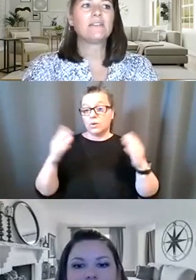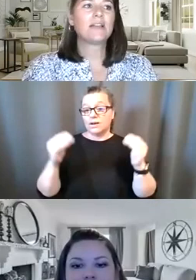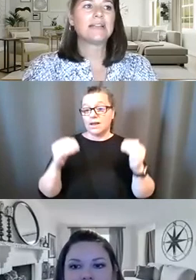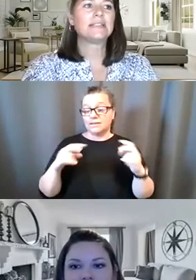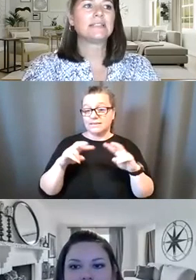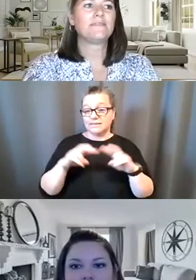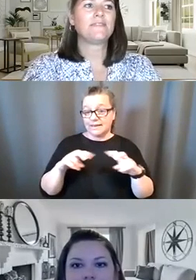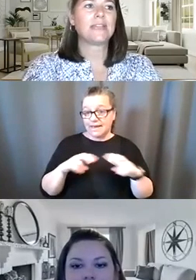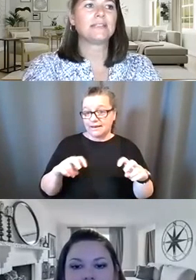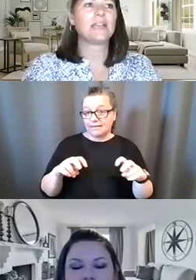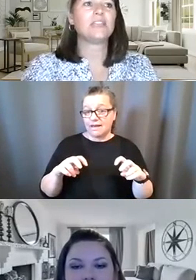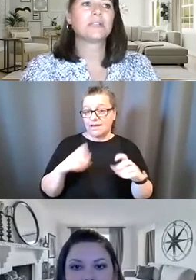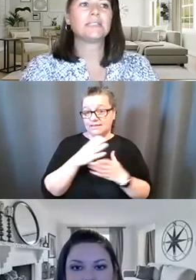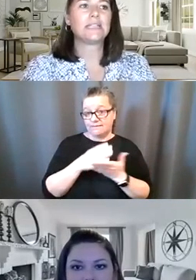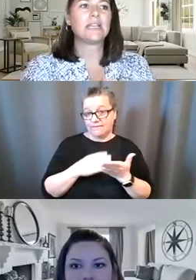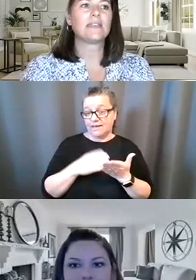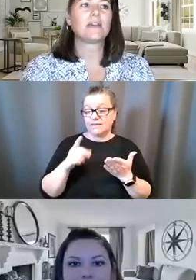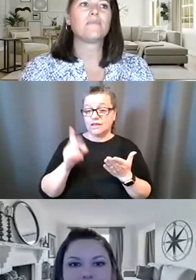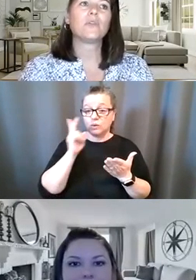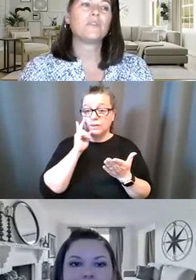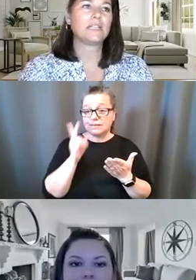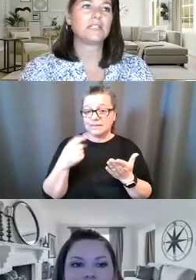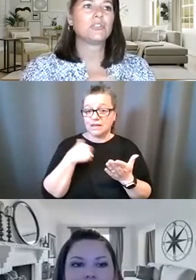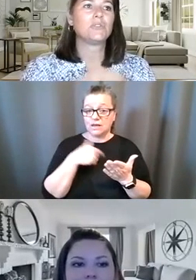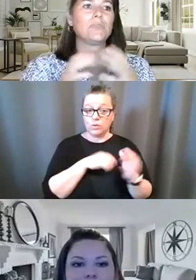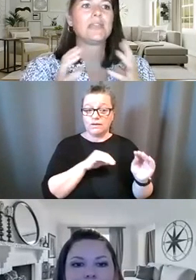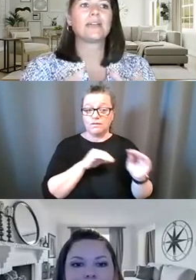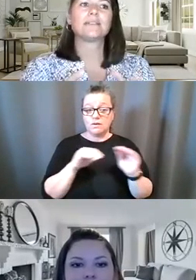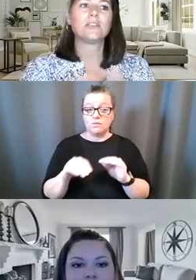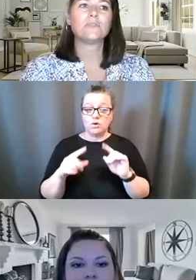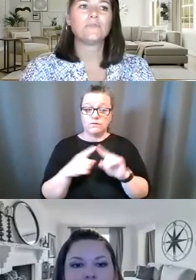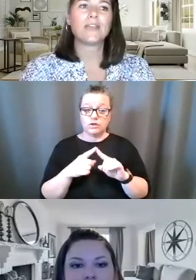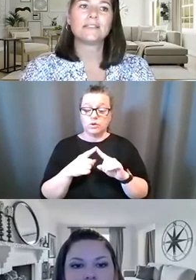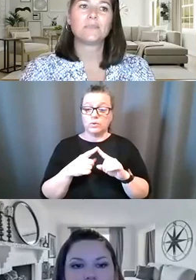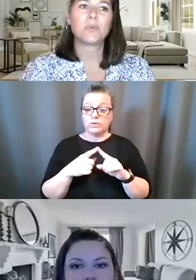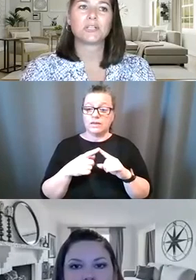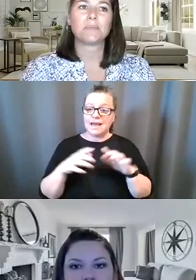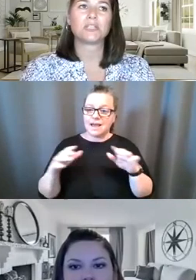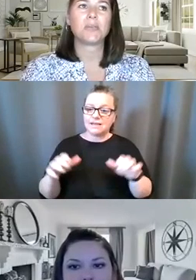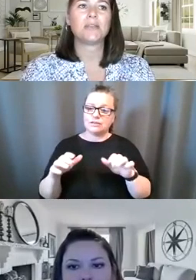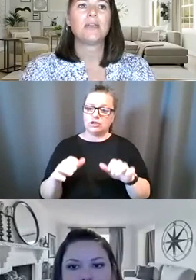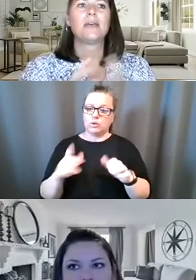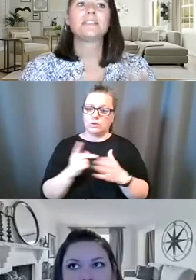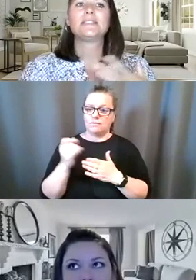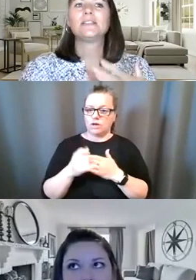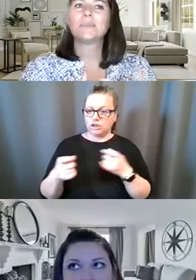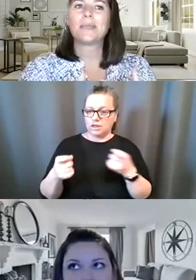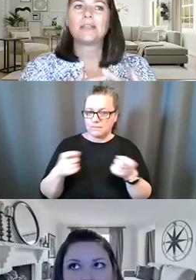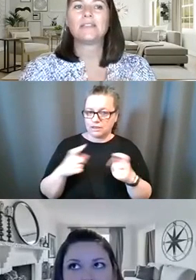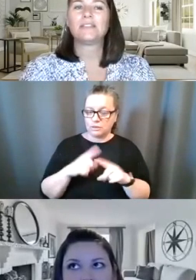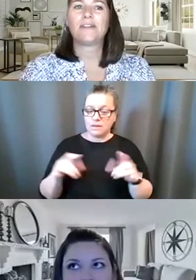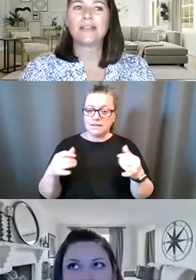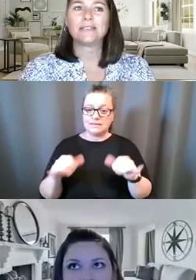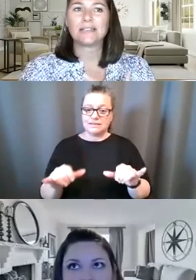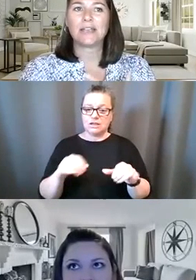the analyze phase, and you can see that we've moved into the execute phase of project management, but still remain